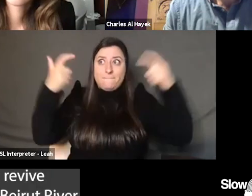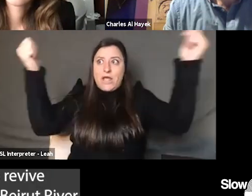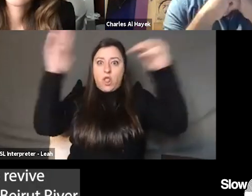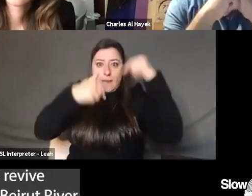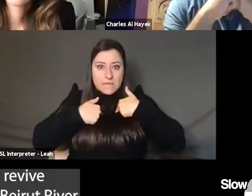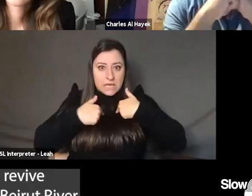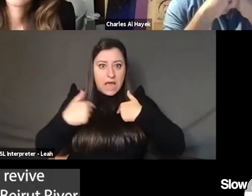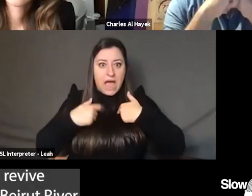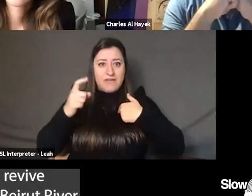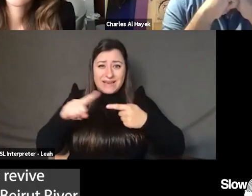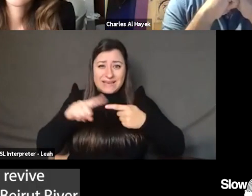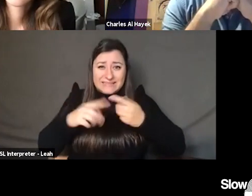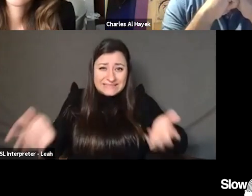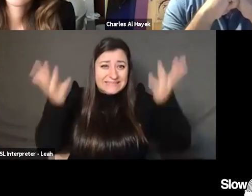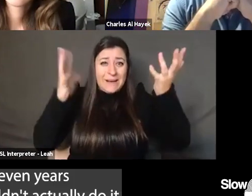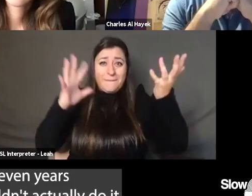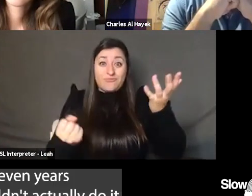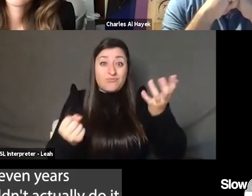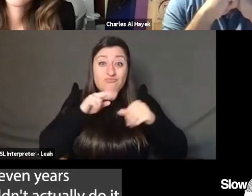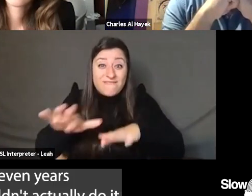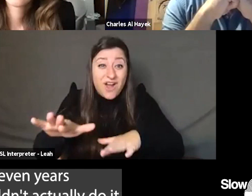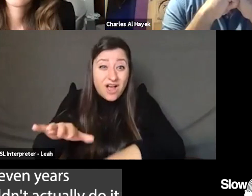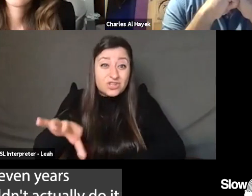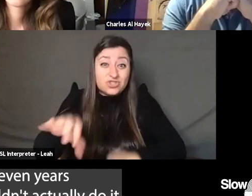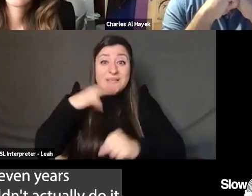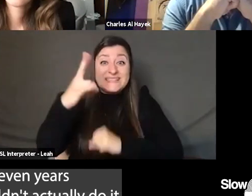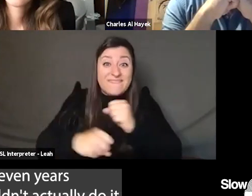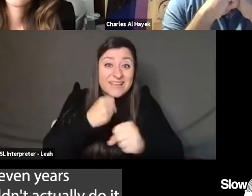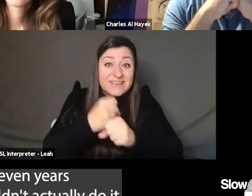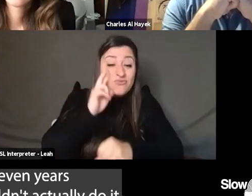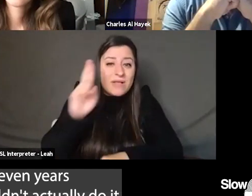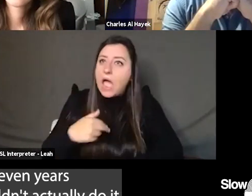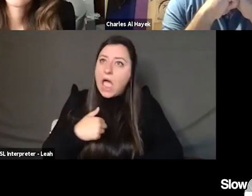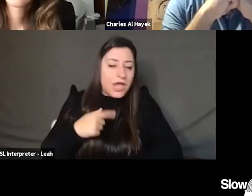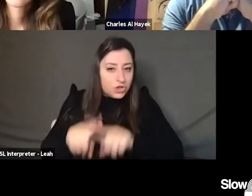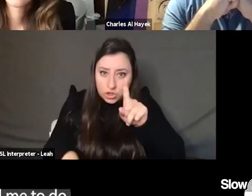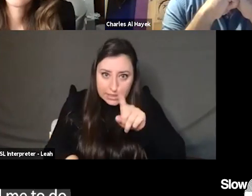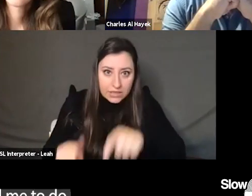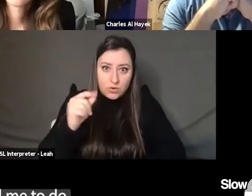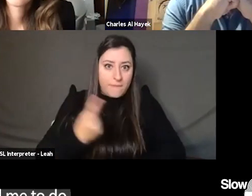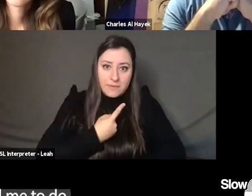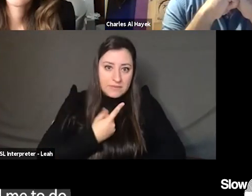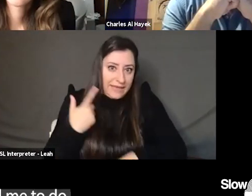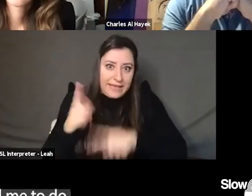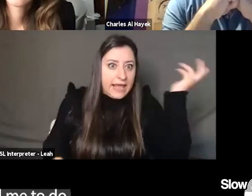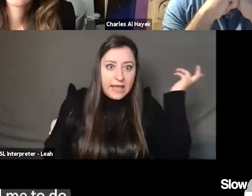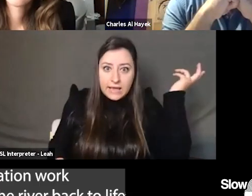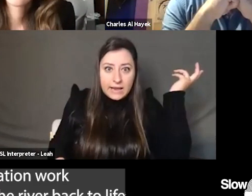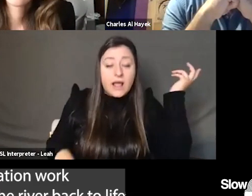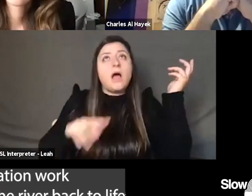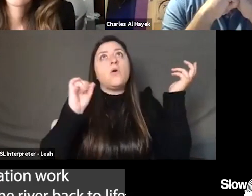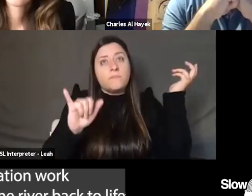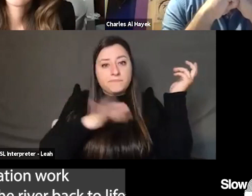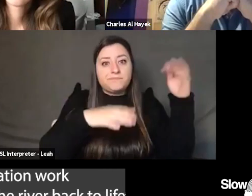I tried to revive the whole of Beirut River. It took me 7 years to realize that I couldn't actually do it. And this led me to do